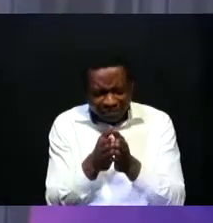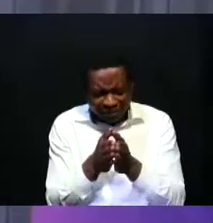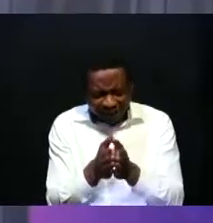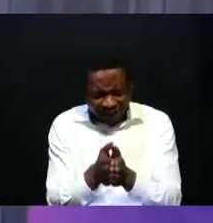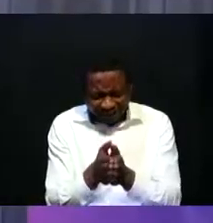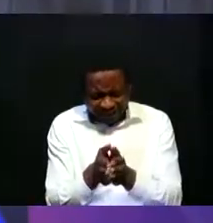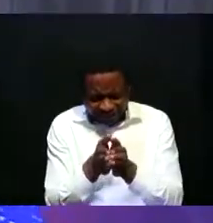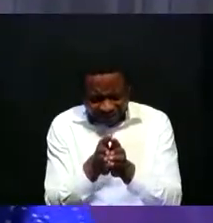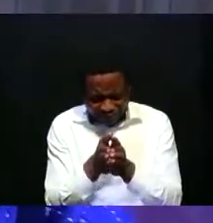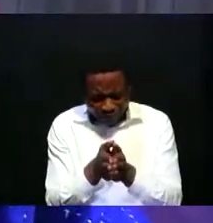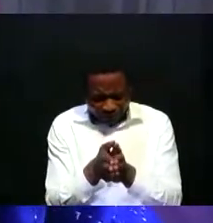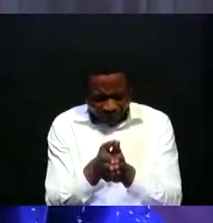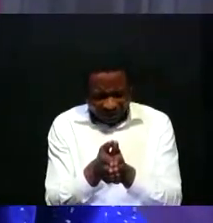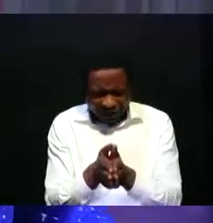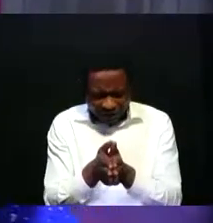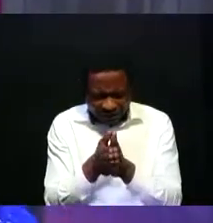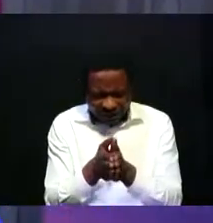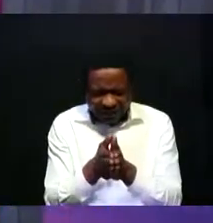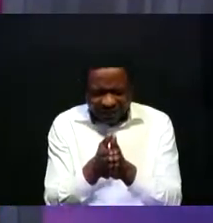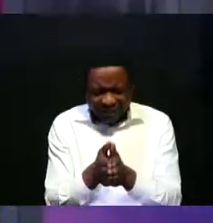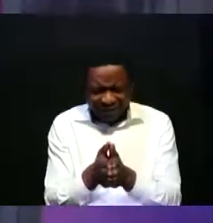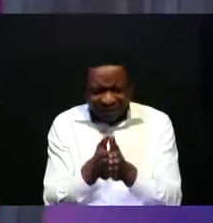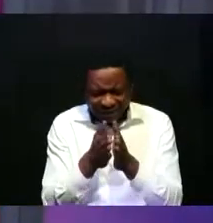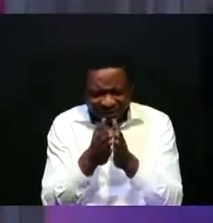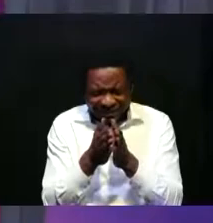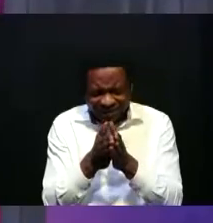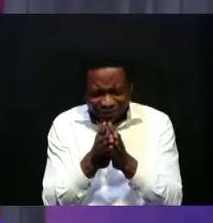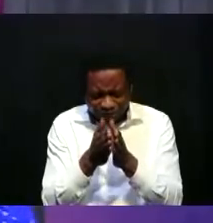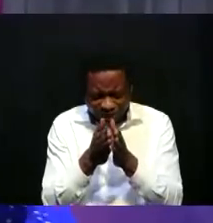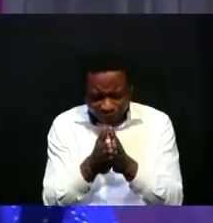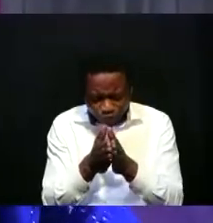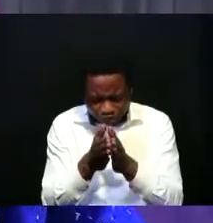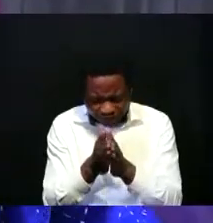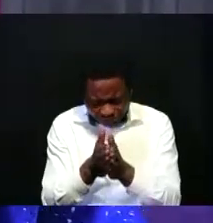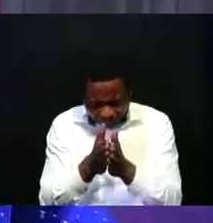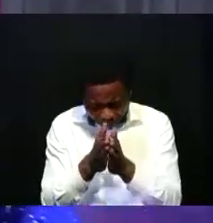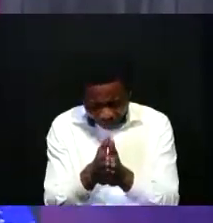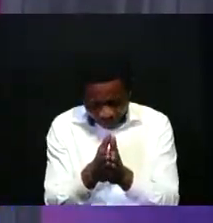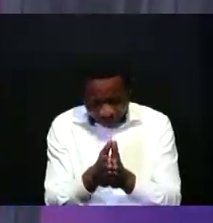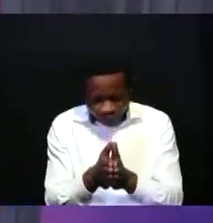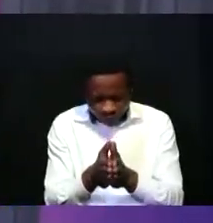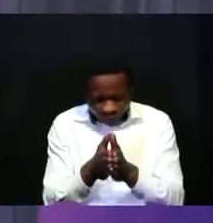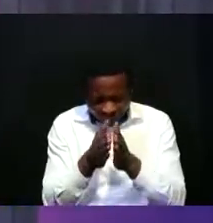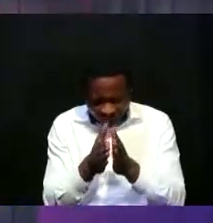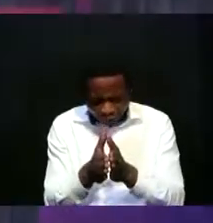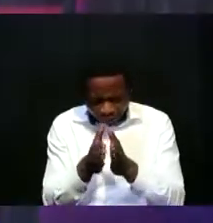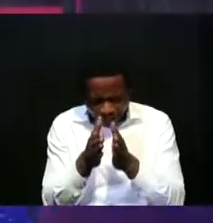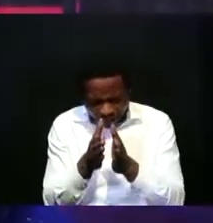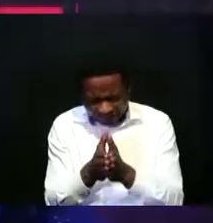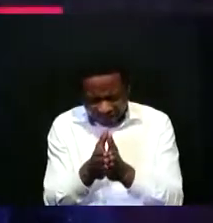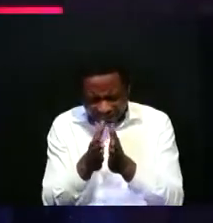God, and make broken marriages, O God, and restore broken homes, O Lord. Oh Lord, do